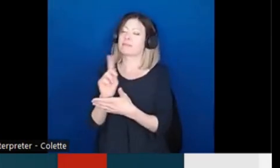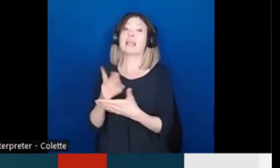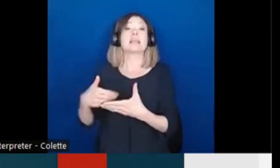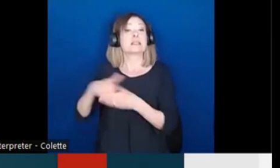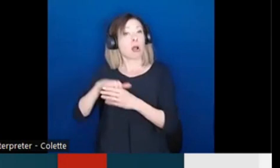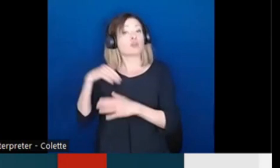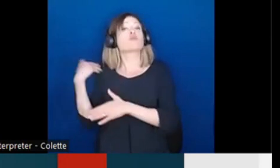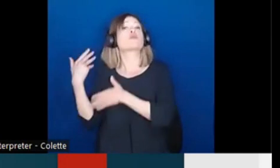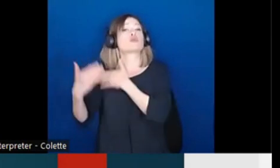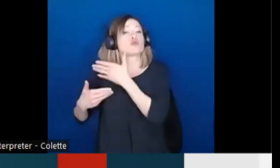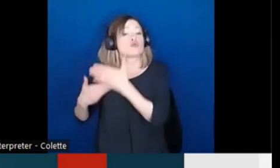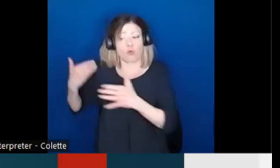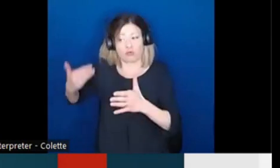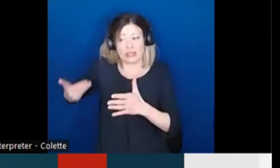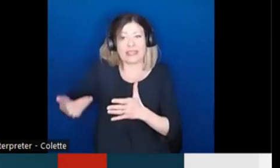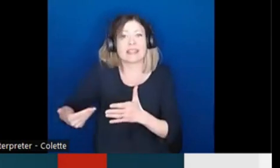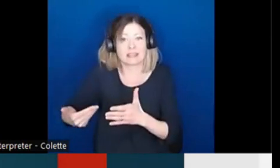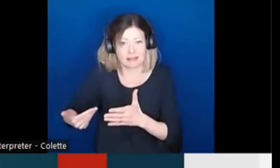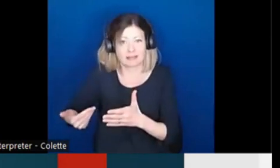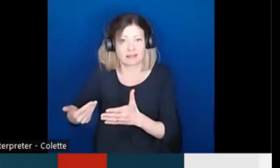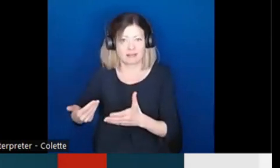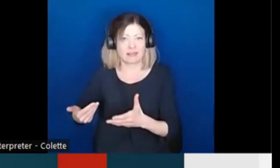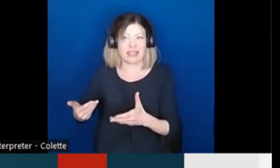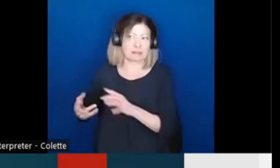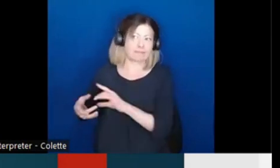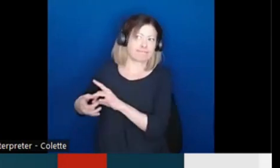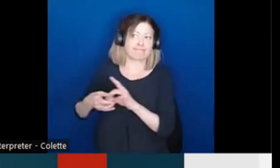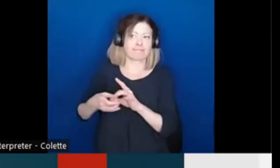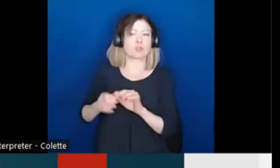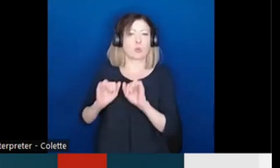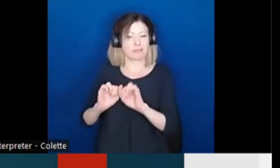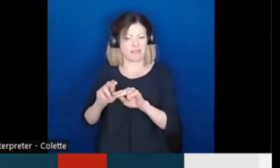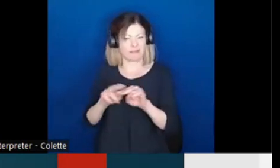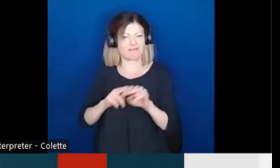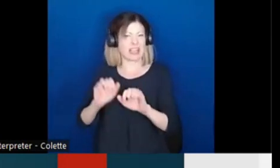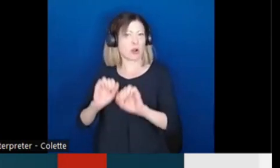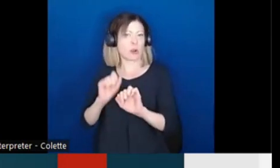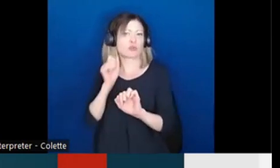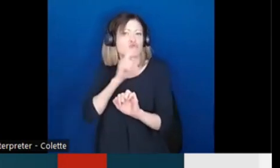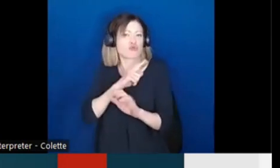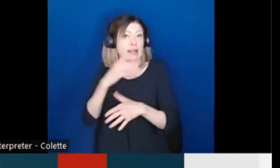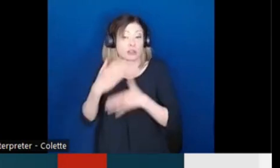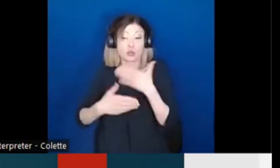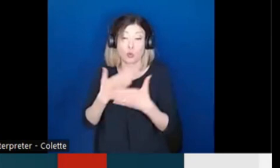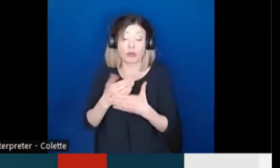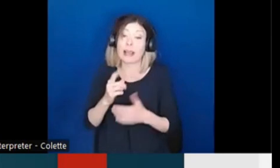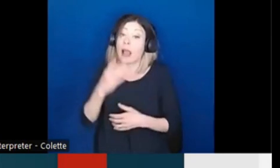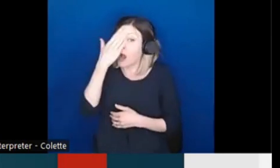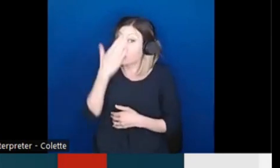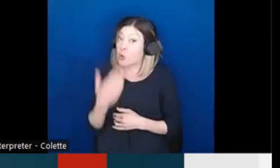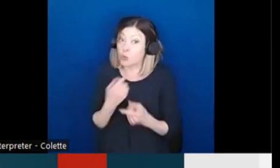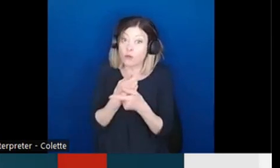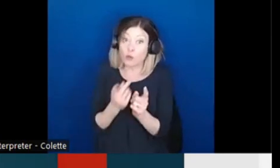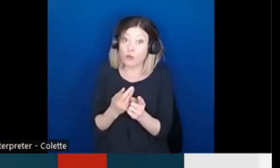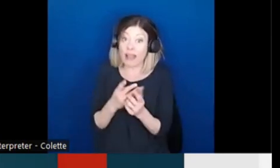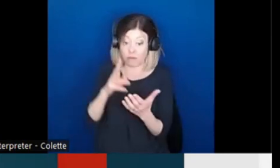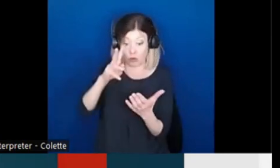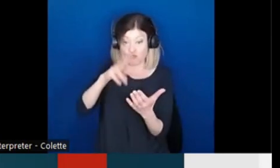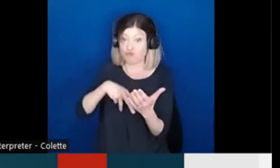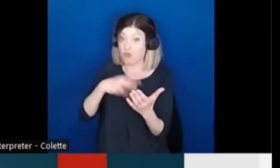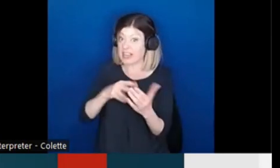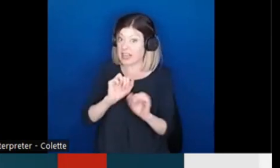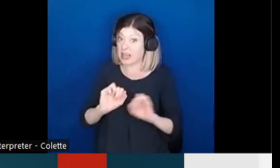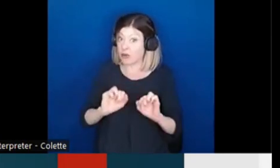goes with the whole strange Bronte story. I don't know if any of you've read anything by the Brontes, but Charlotte on the right